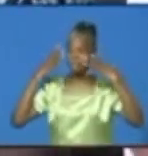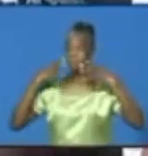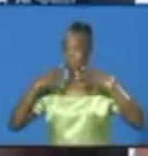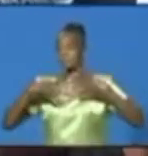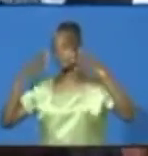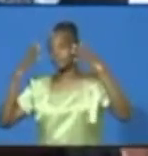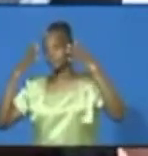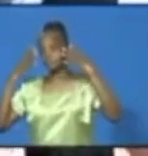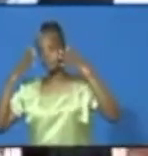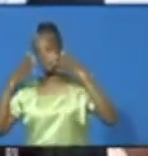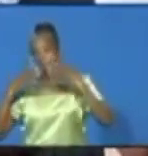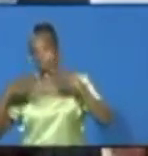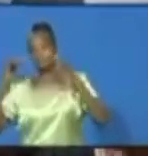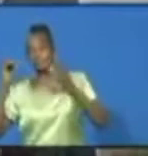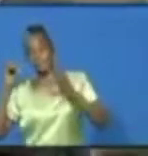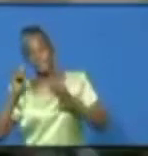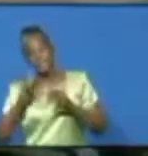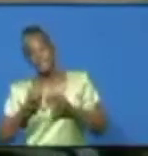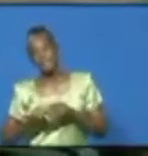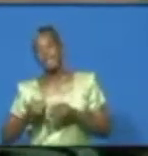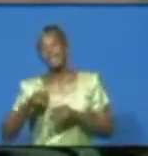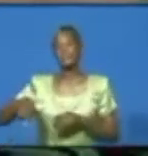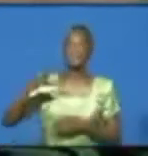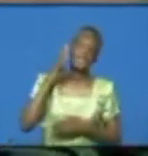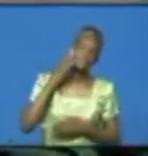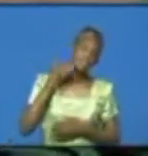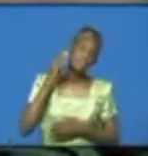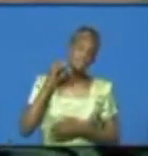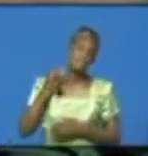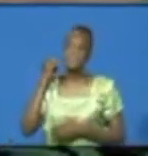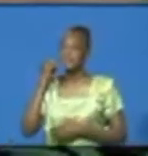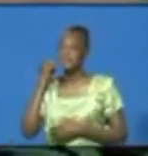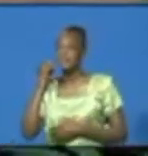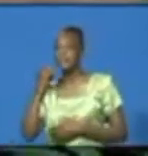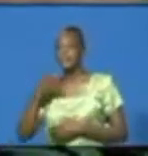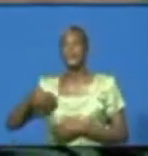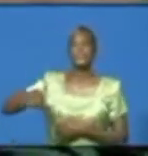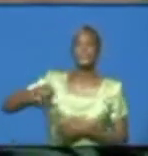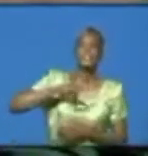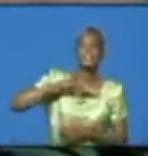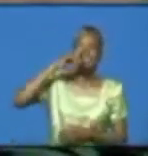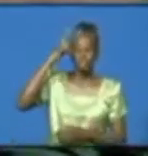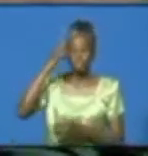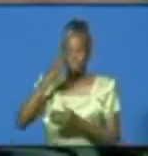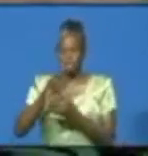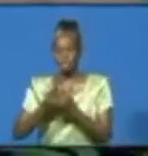Can abide while we trust. Obey.